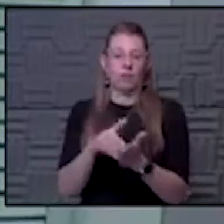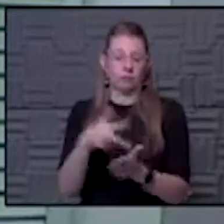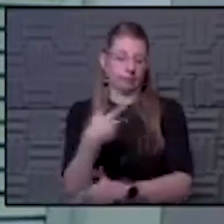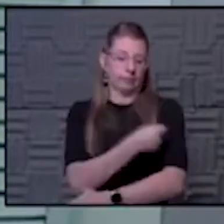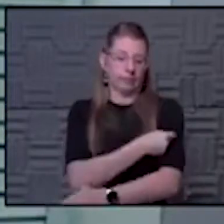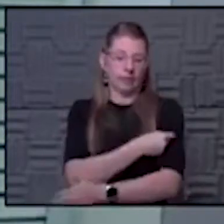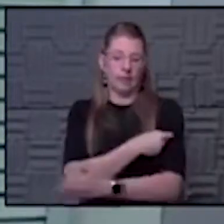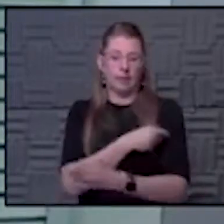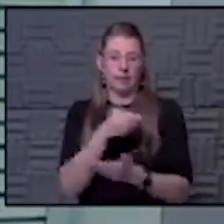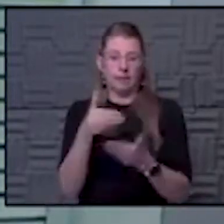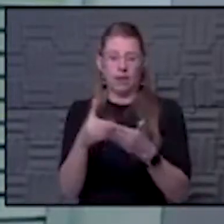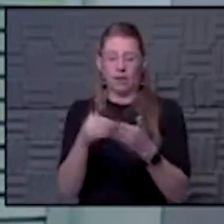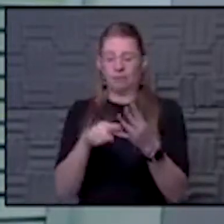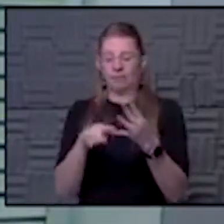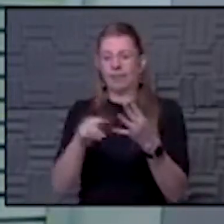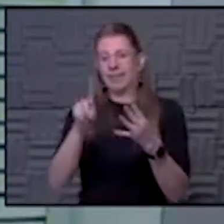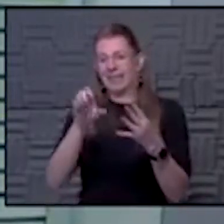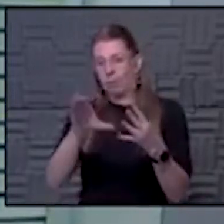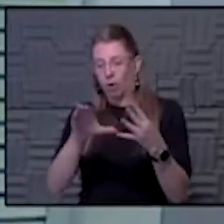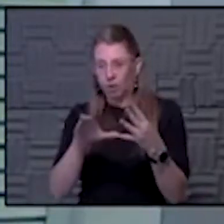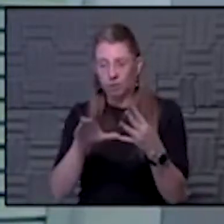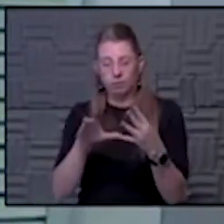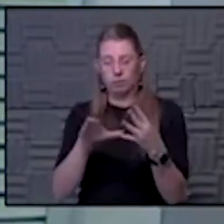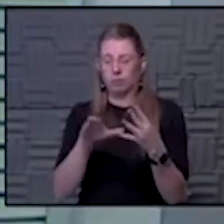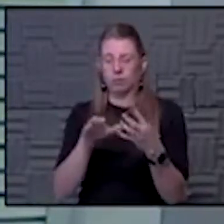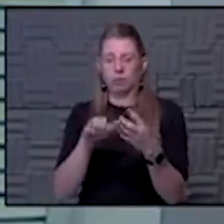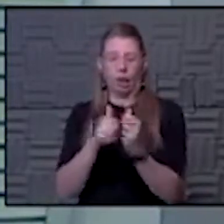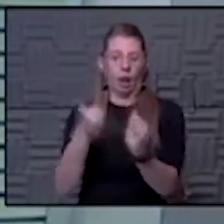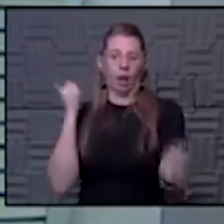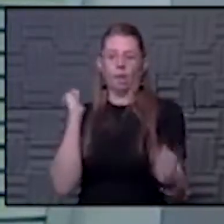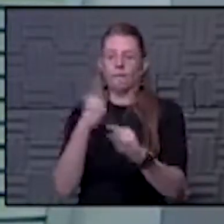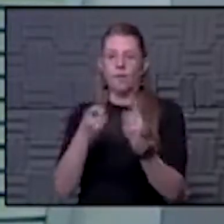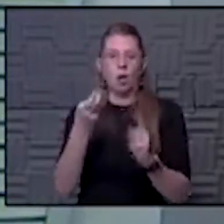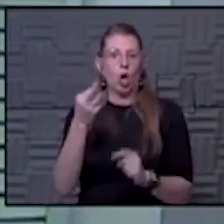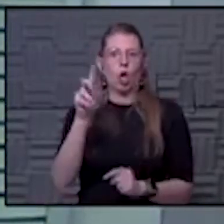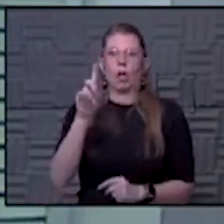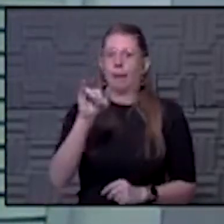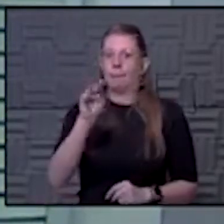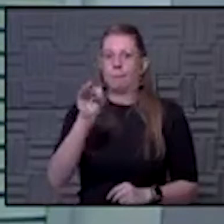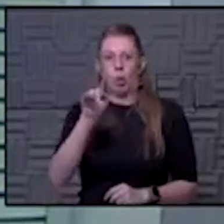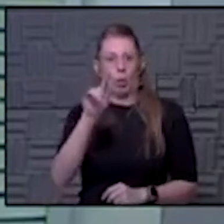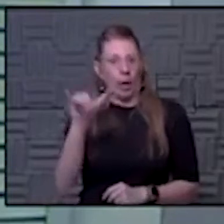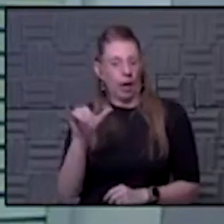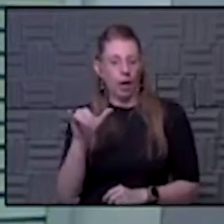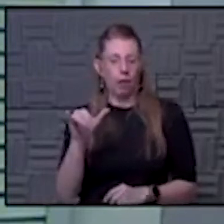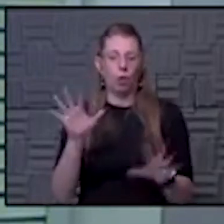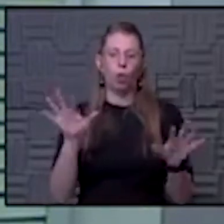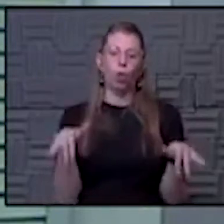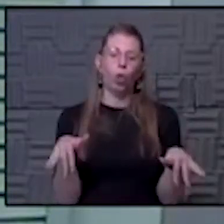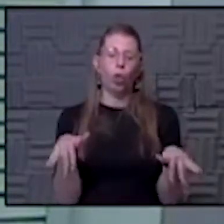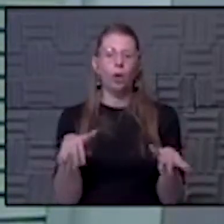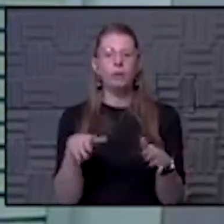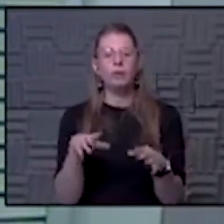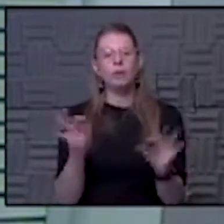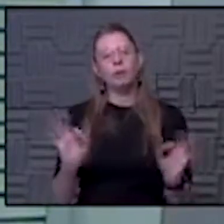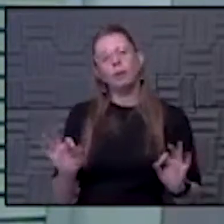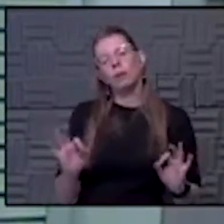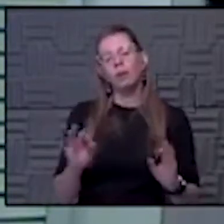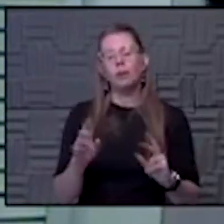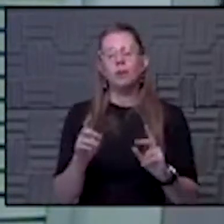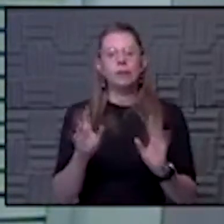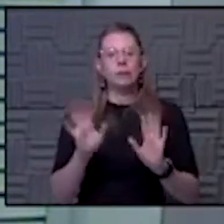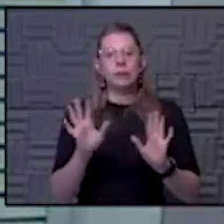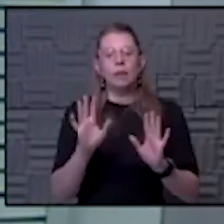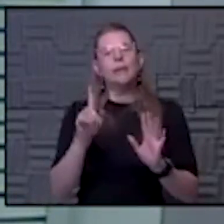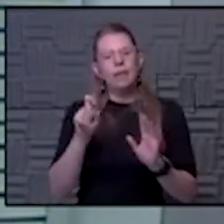the end of the month, we are far, far from herd immunity. So we cannot let our guard down until we have a much significantly